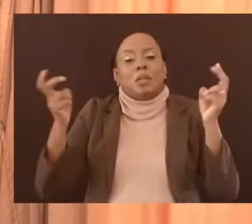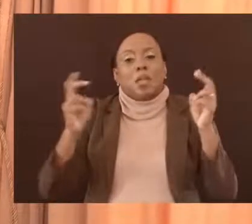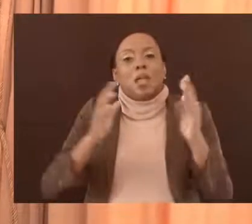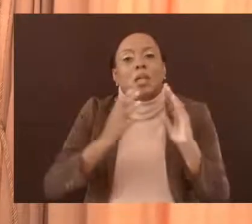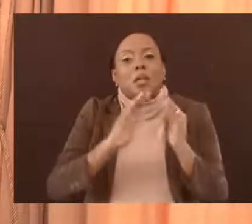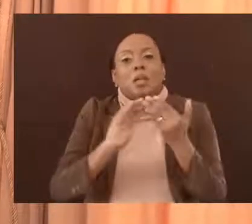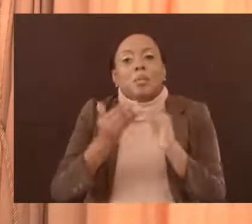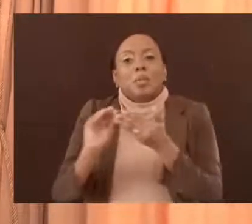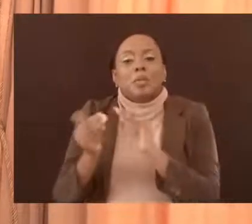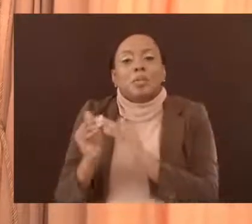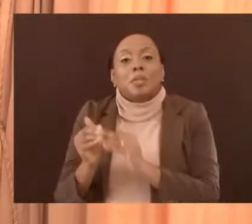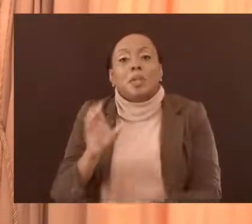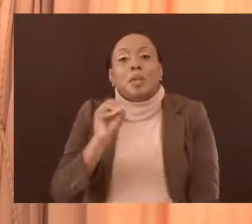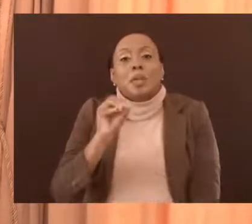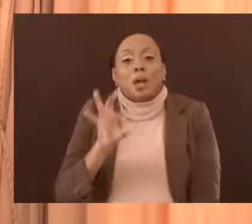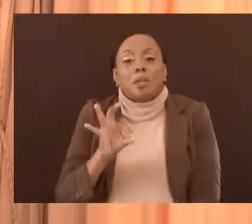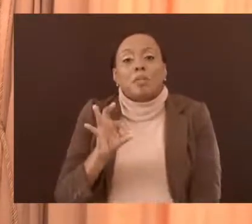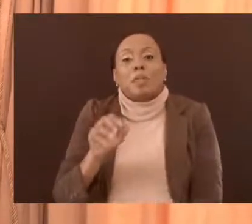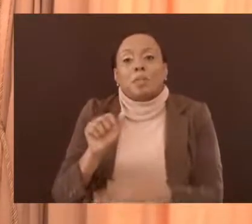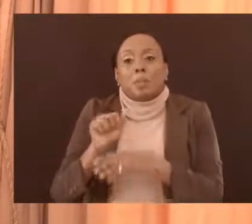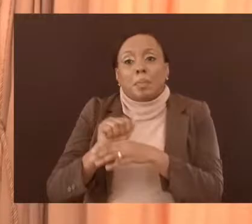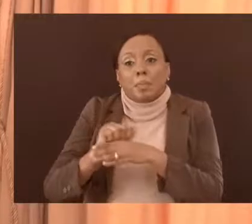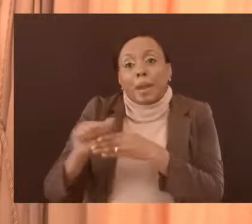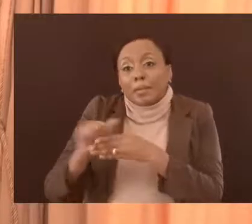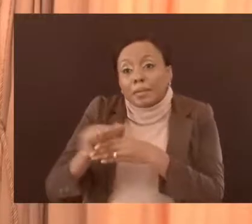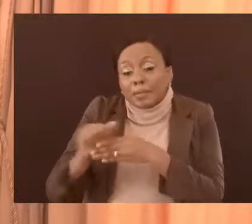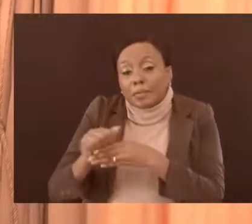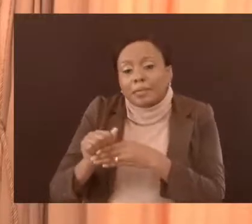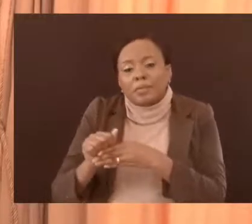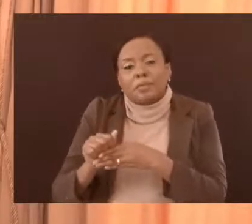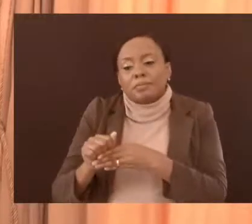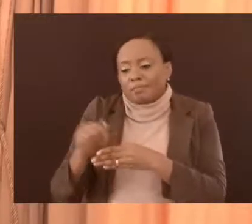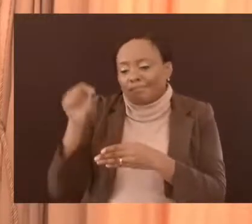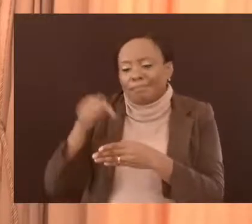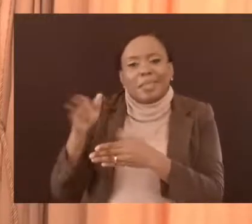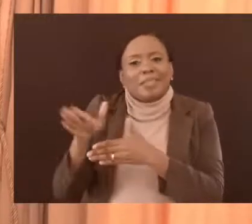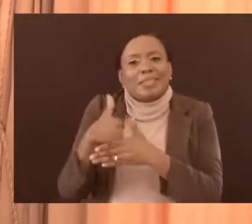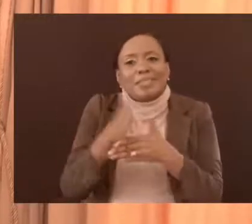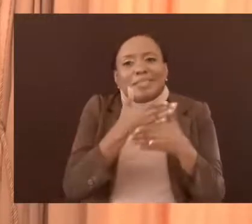can share these same materials and resources.